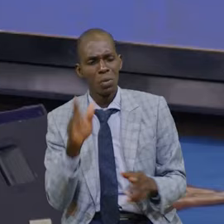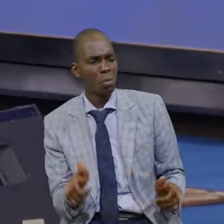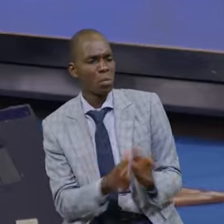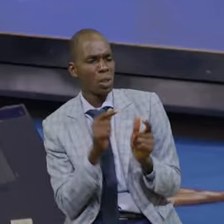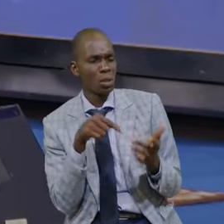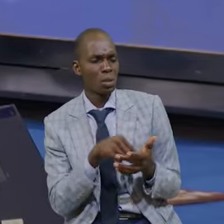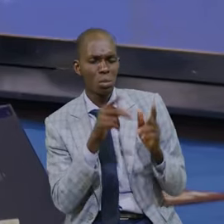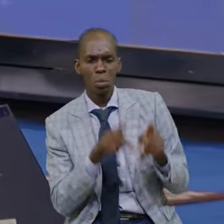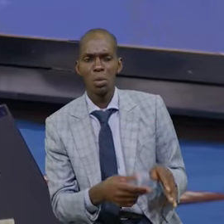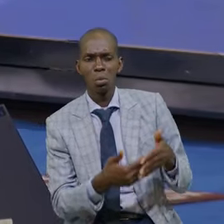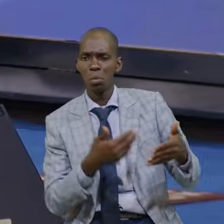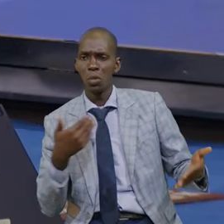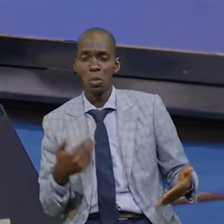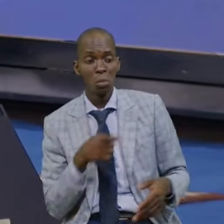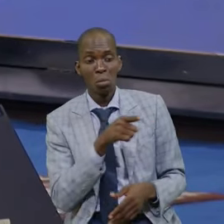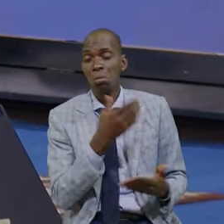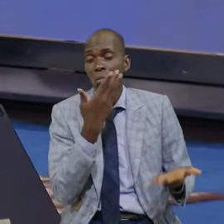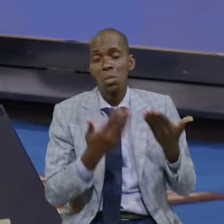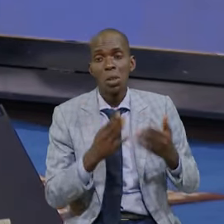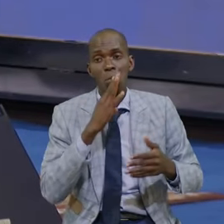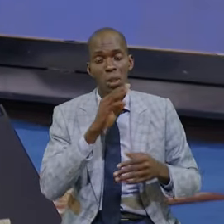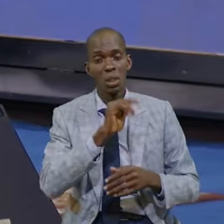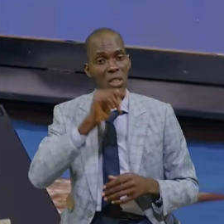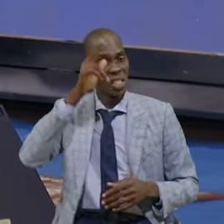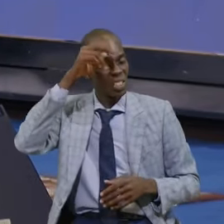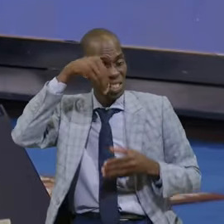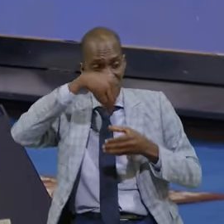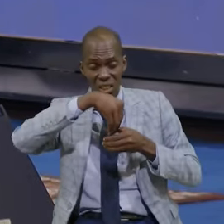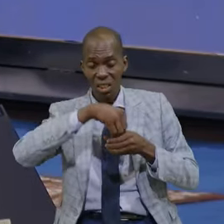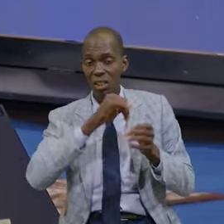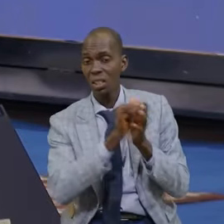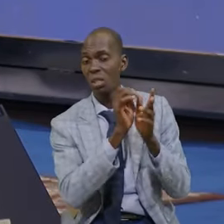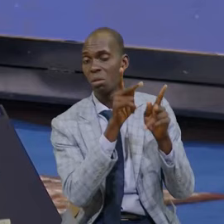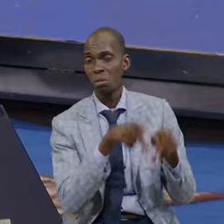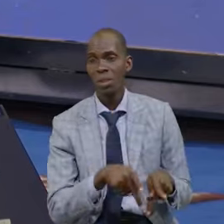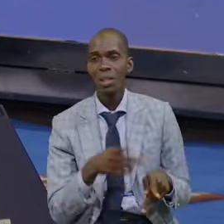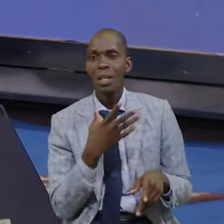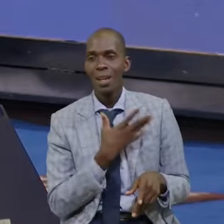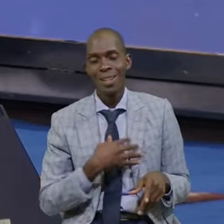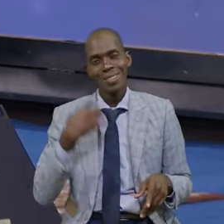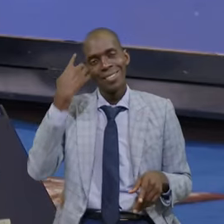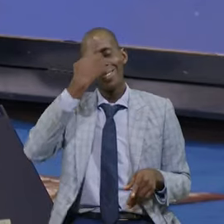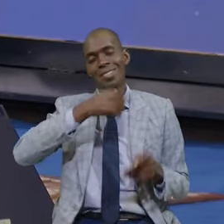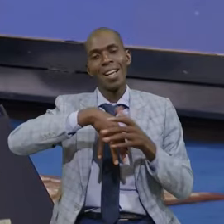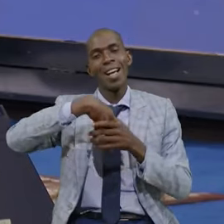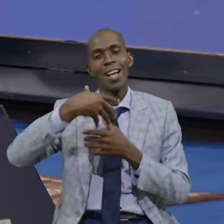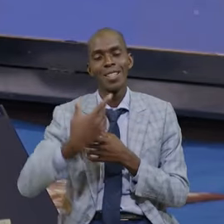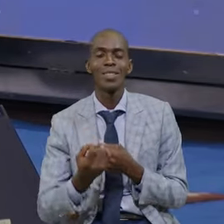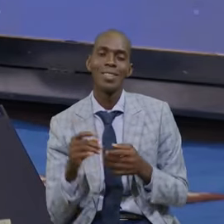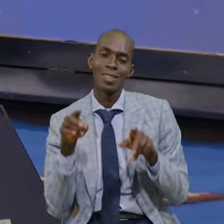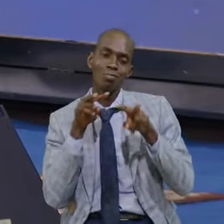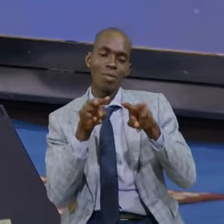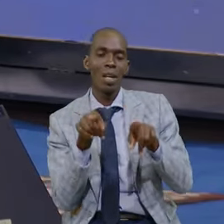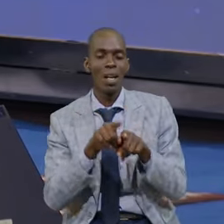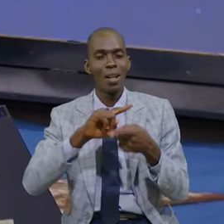be a demon inside and a friend outside,